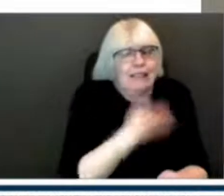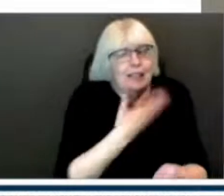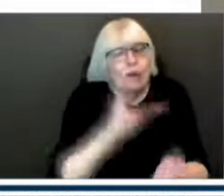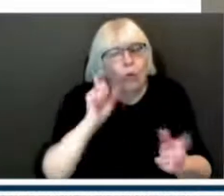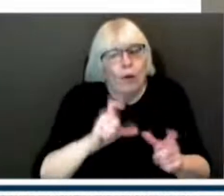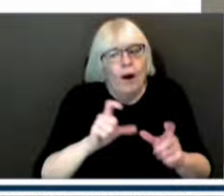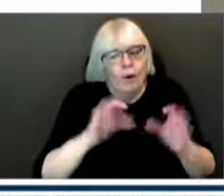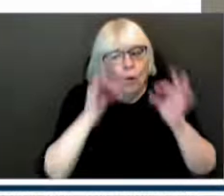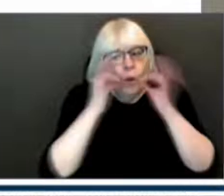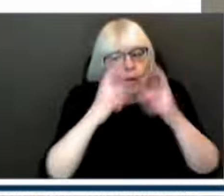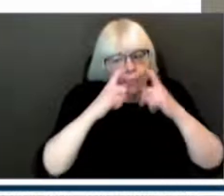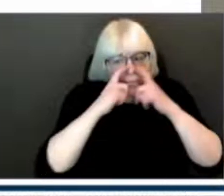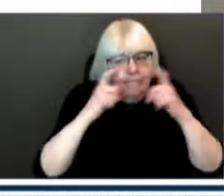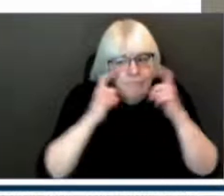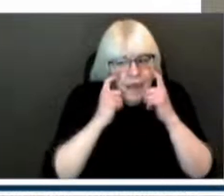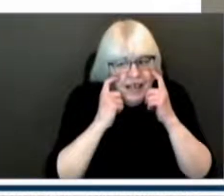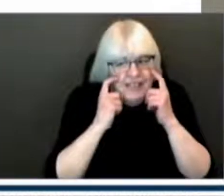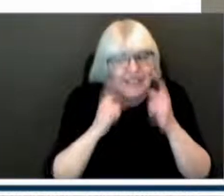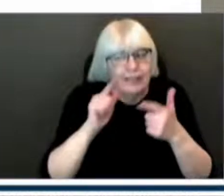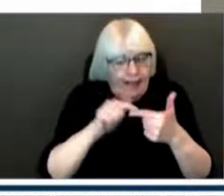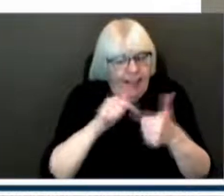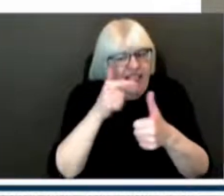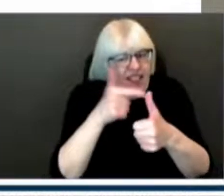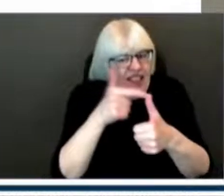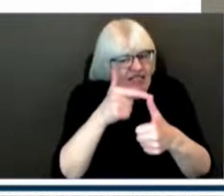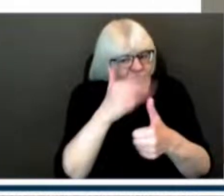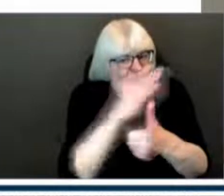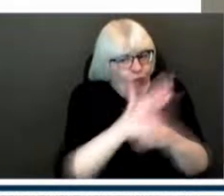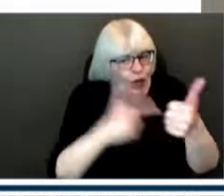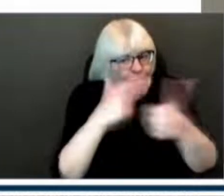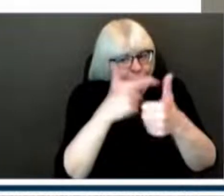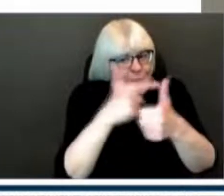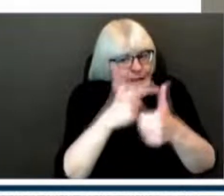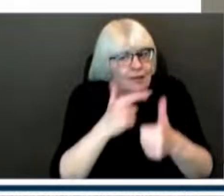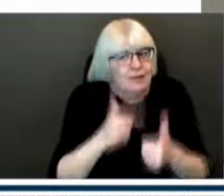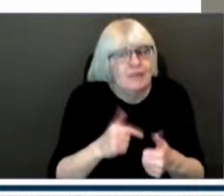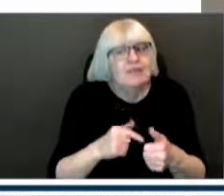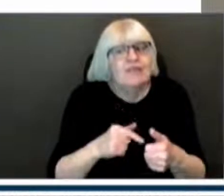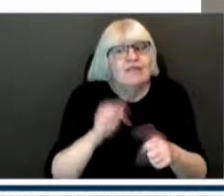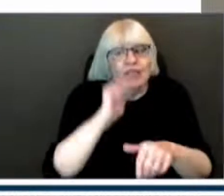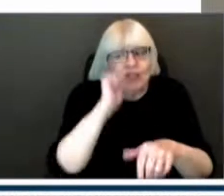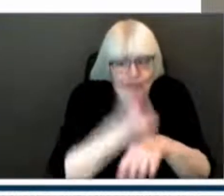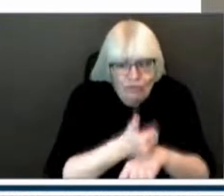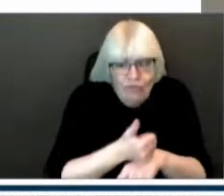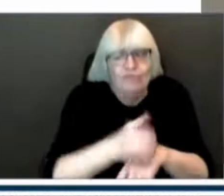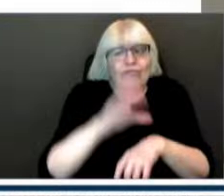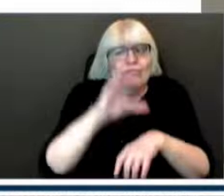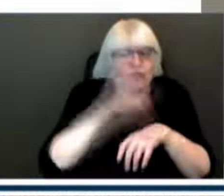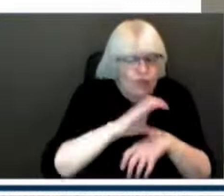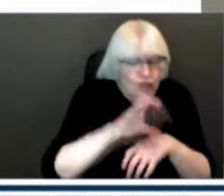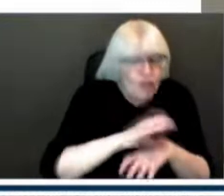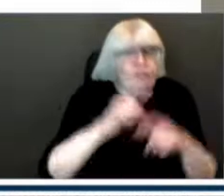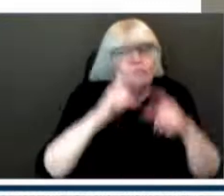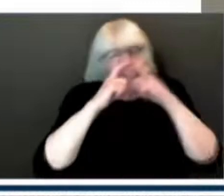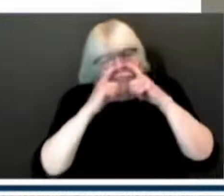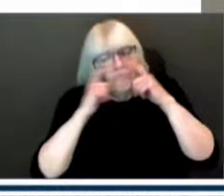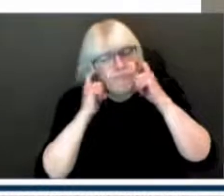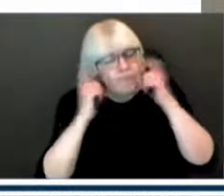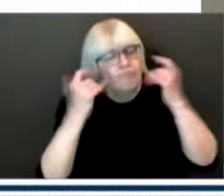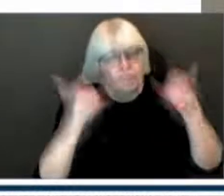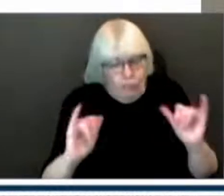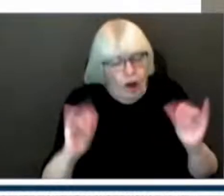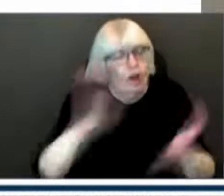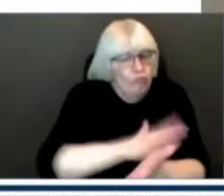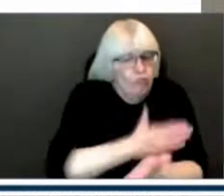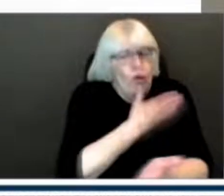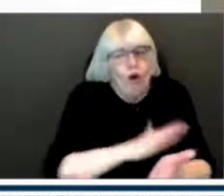again, but the mask requirement will remain in place for them during phase one. Retail stores and malls can operate